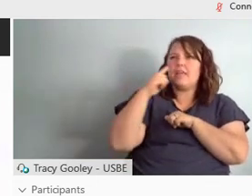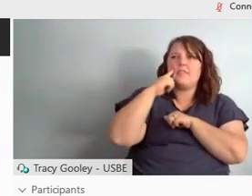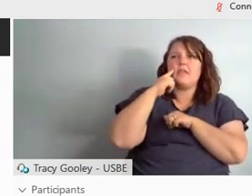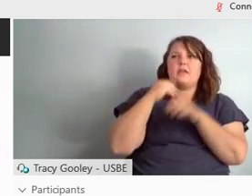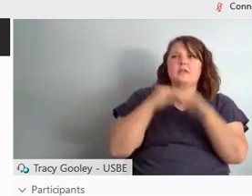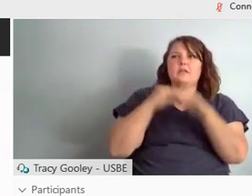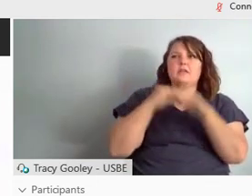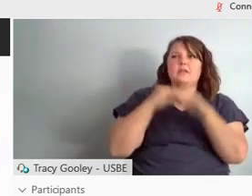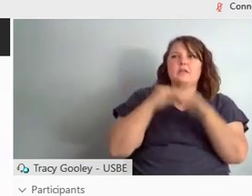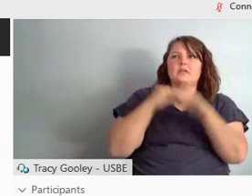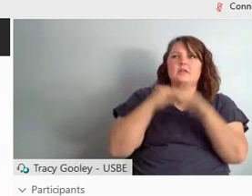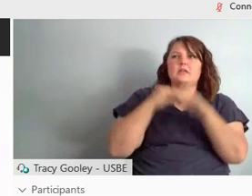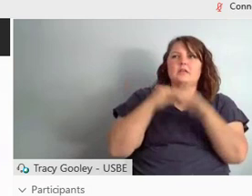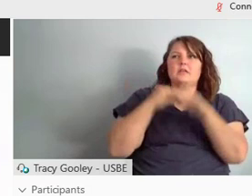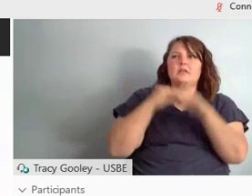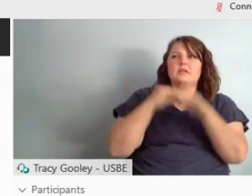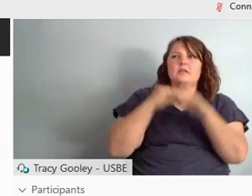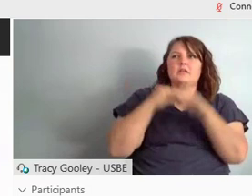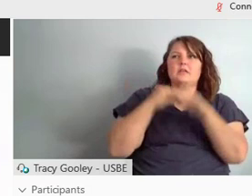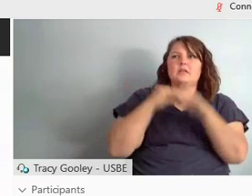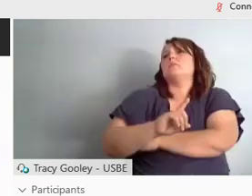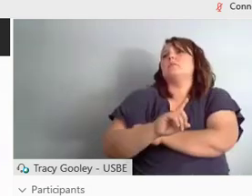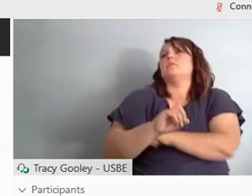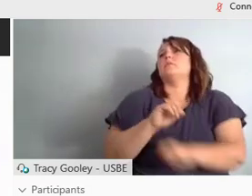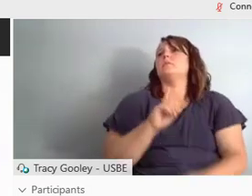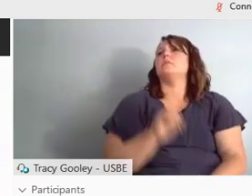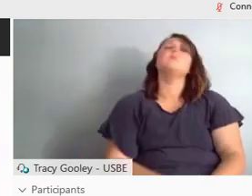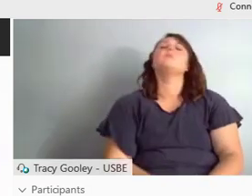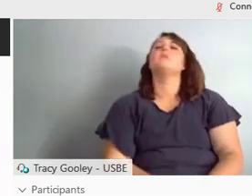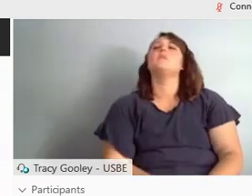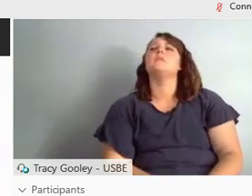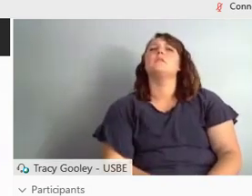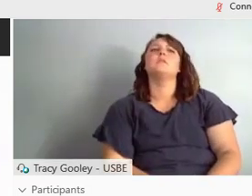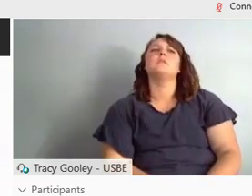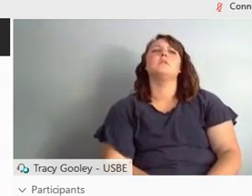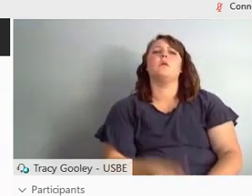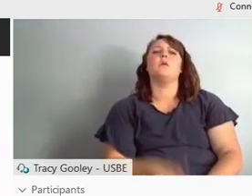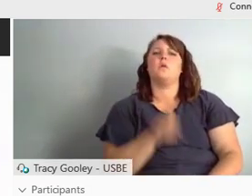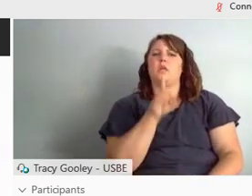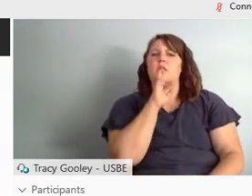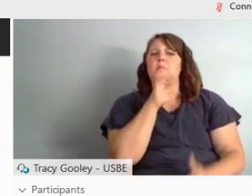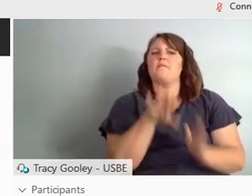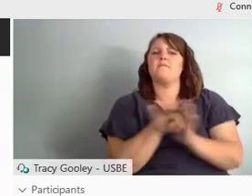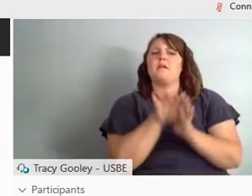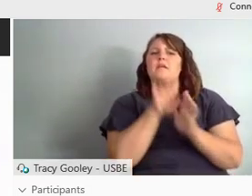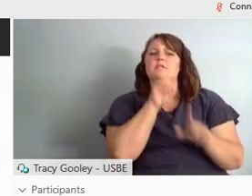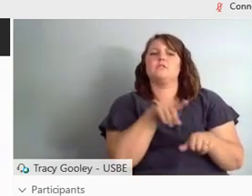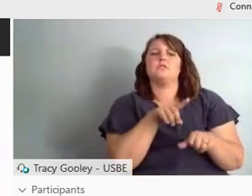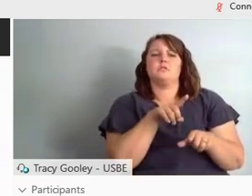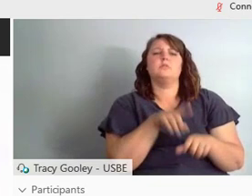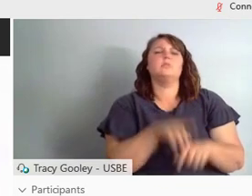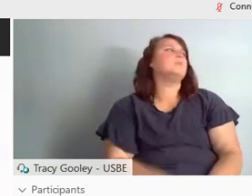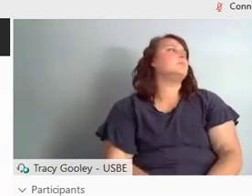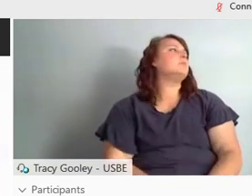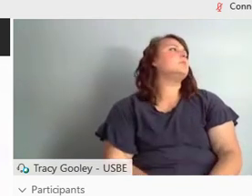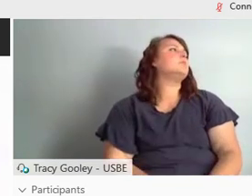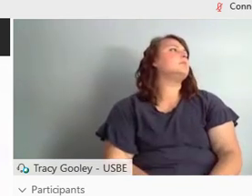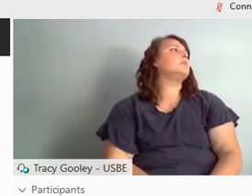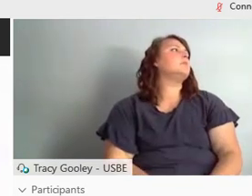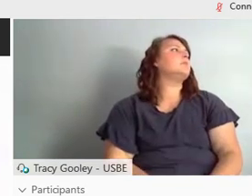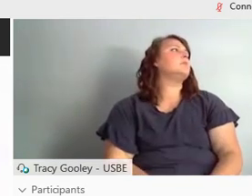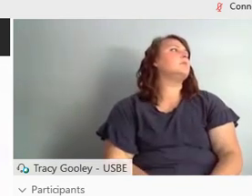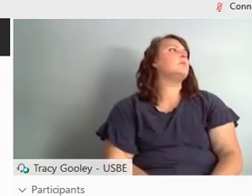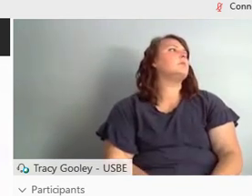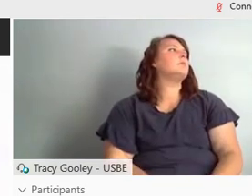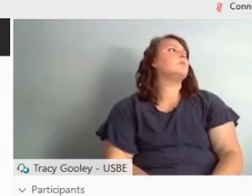I believe it's up. I have it. It's on Adobe. Just a second and we'll find you an answer for the naming numbers